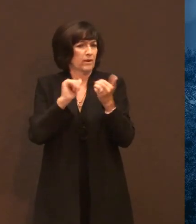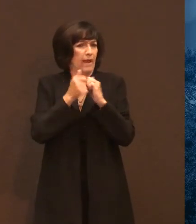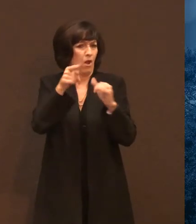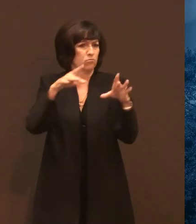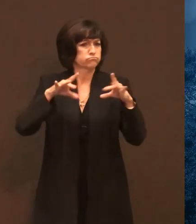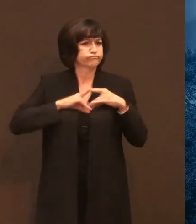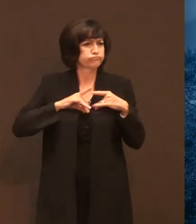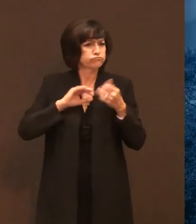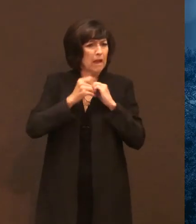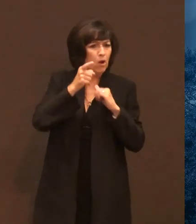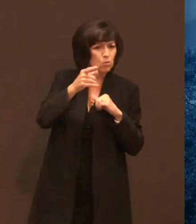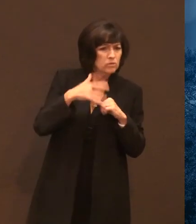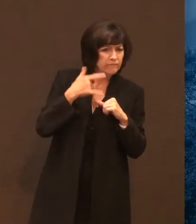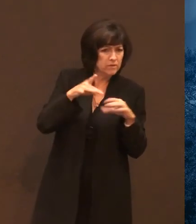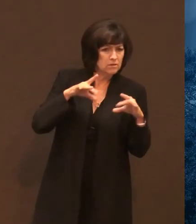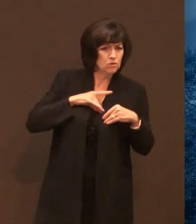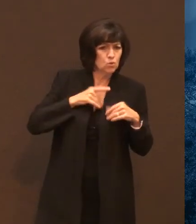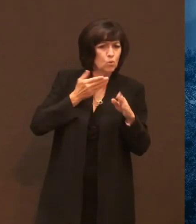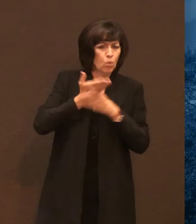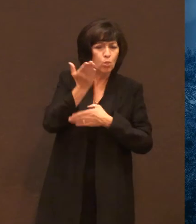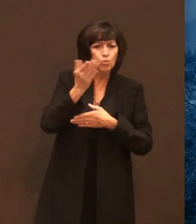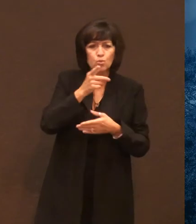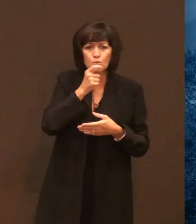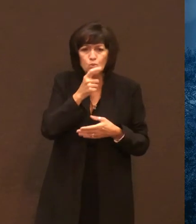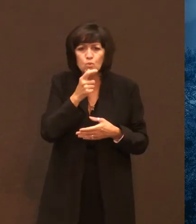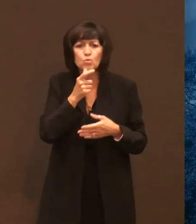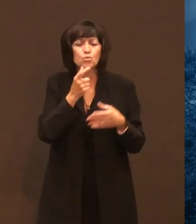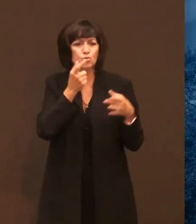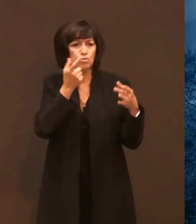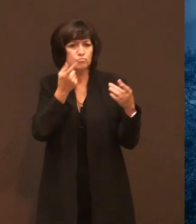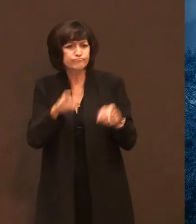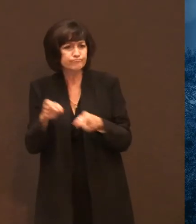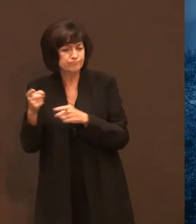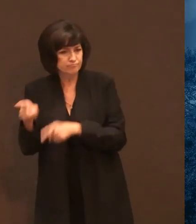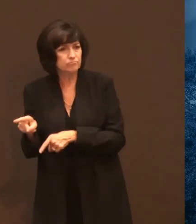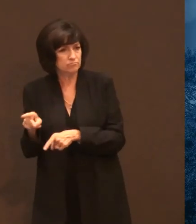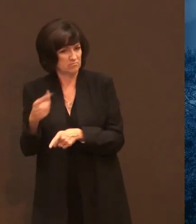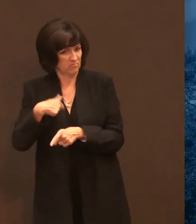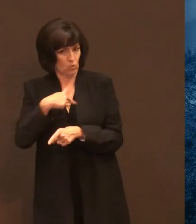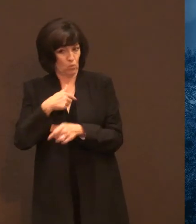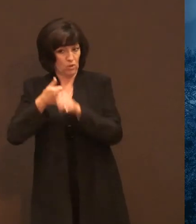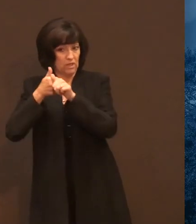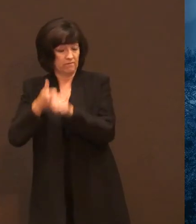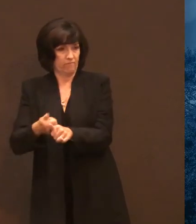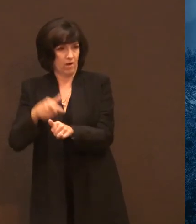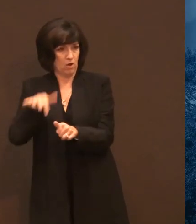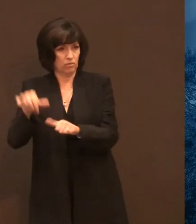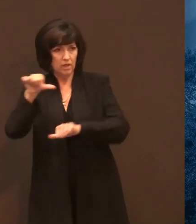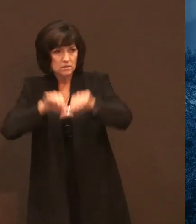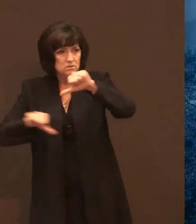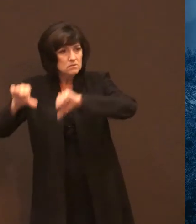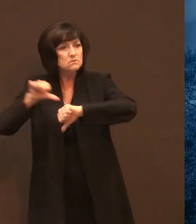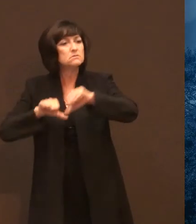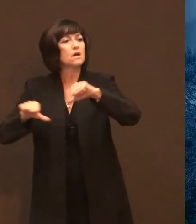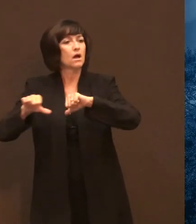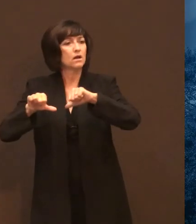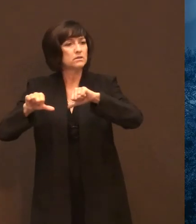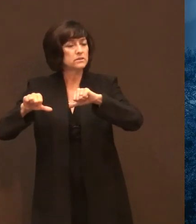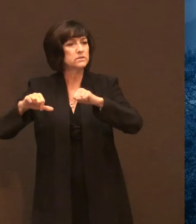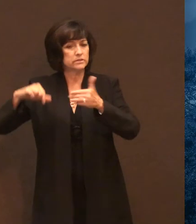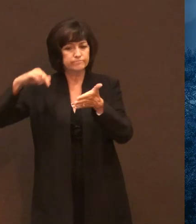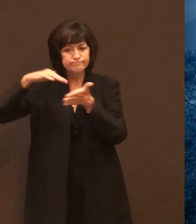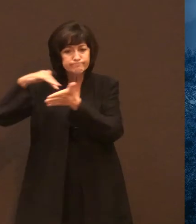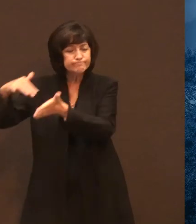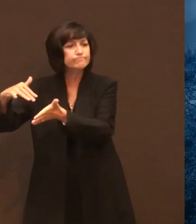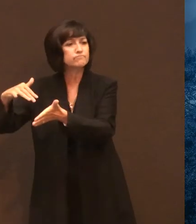so it's going to be based on a lot of data and science and whether or not it's safe to do so, and whether or not each school district and each